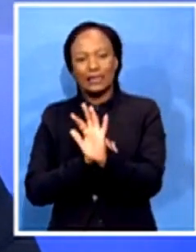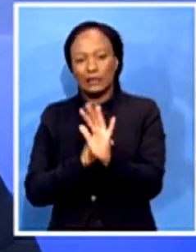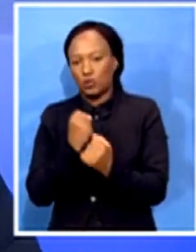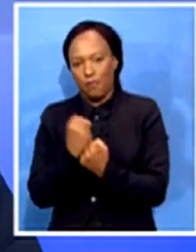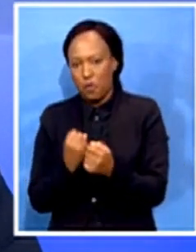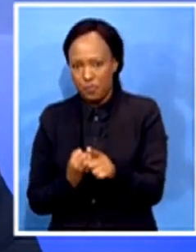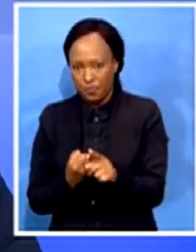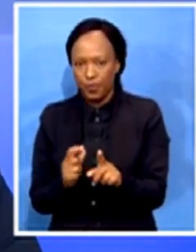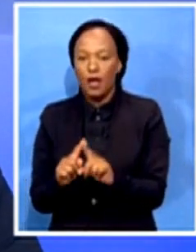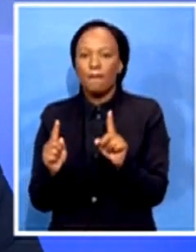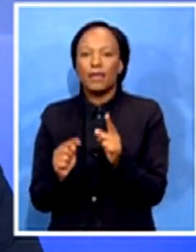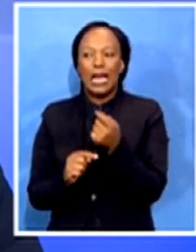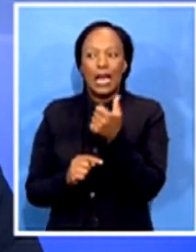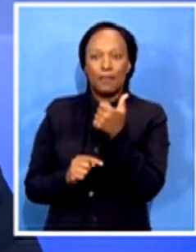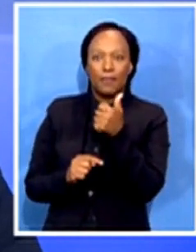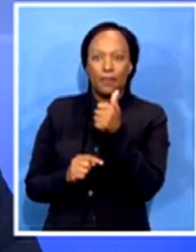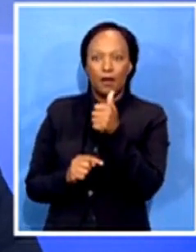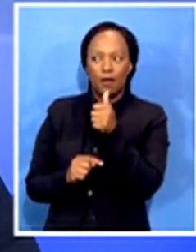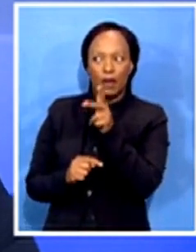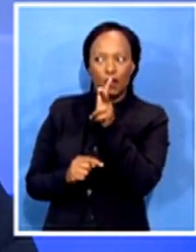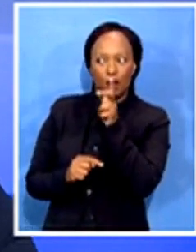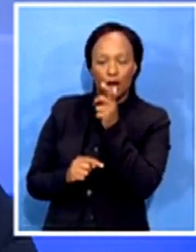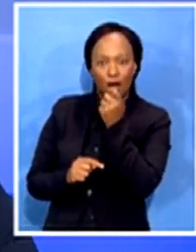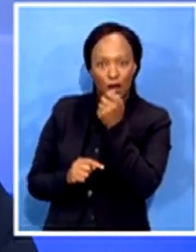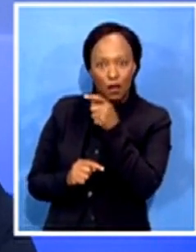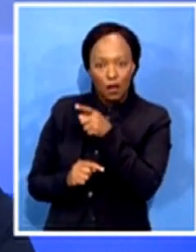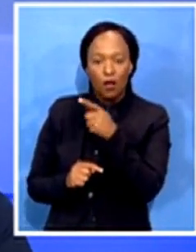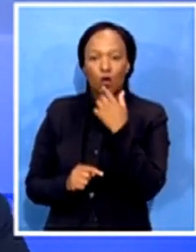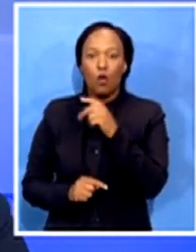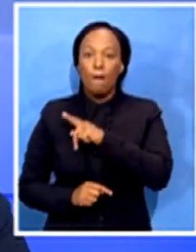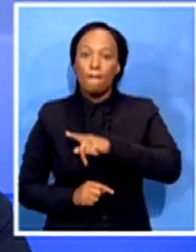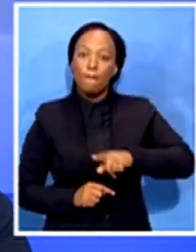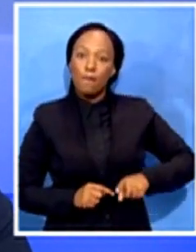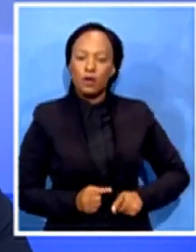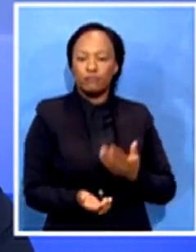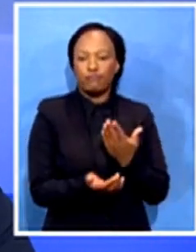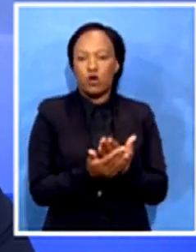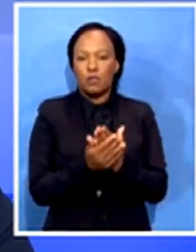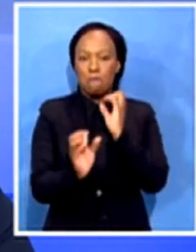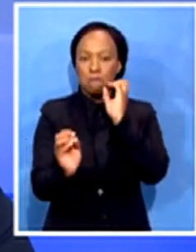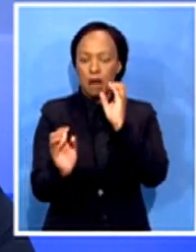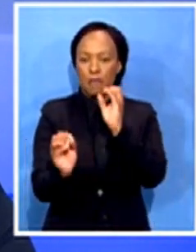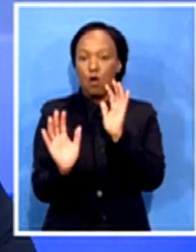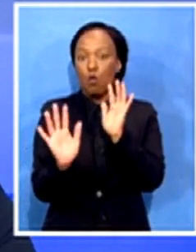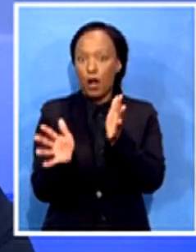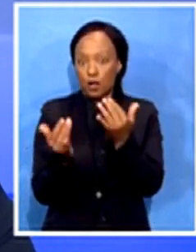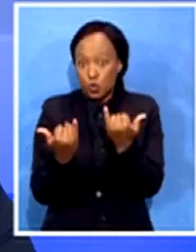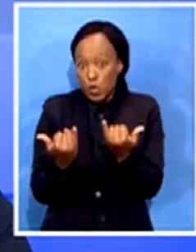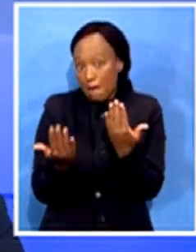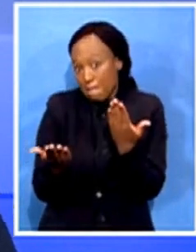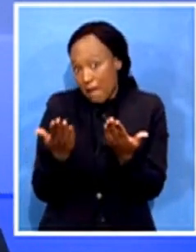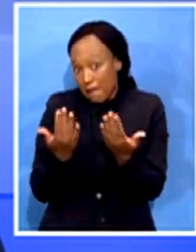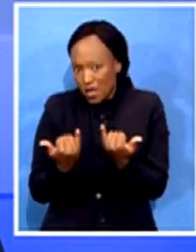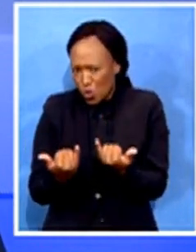you caught it, that the president could be addressing the nation today or tomorrow. I think he said today or